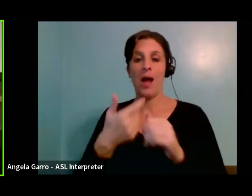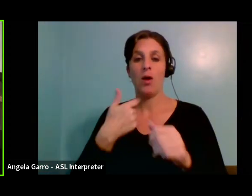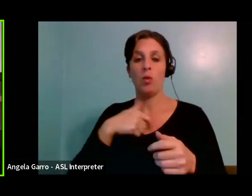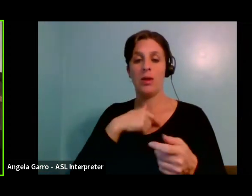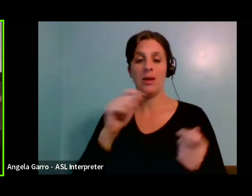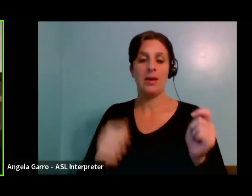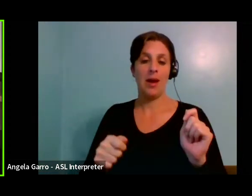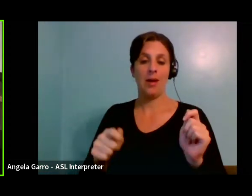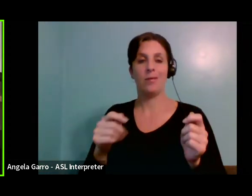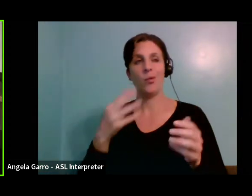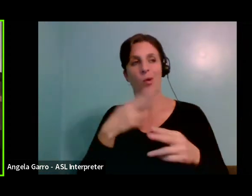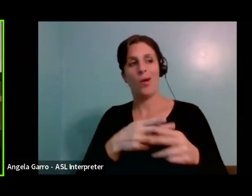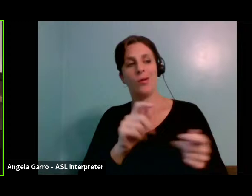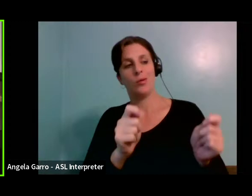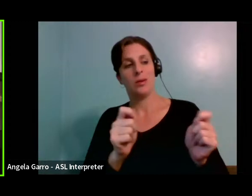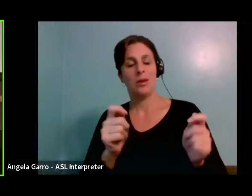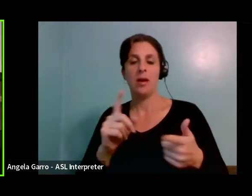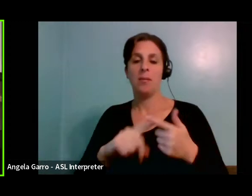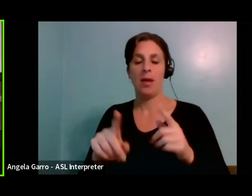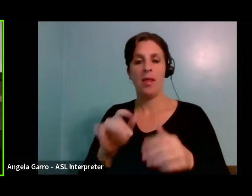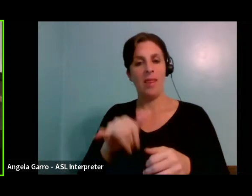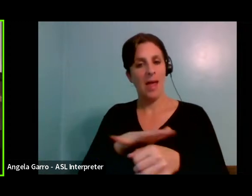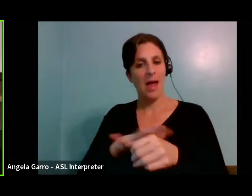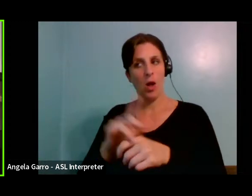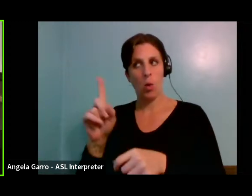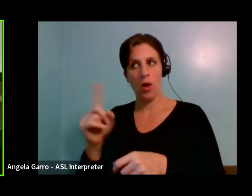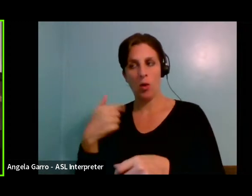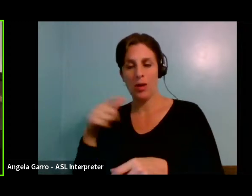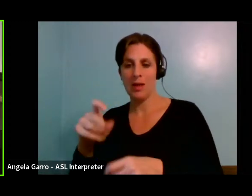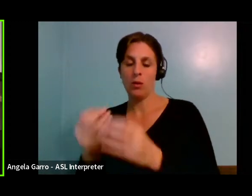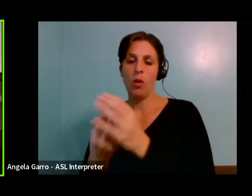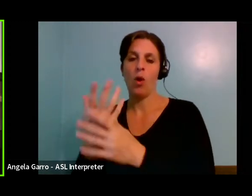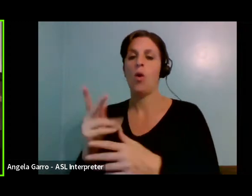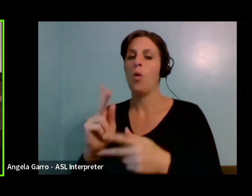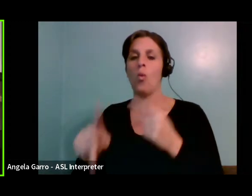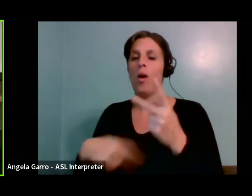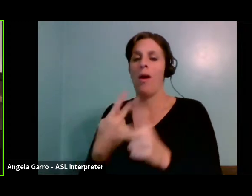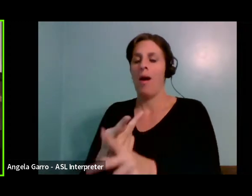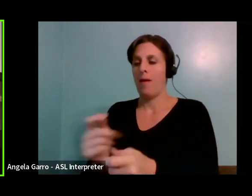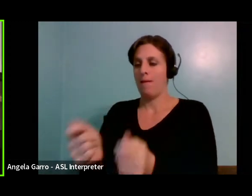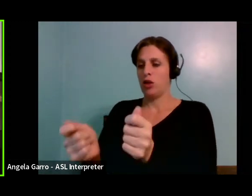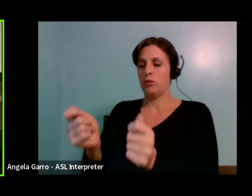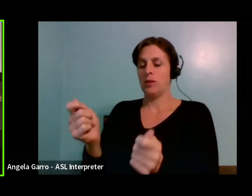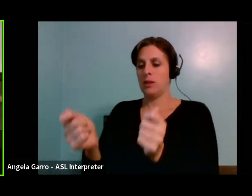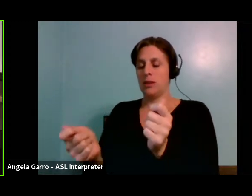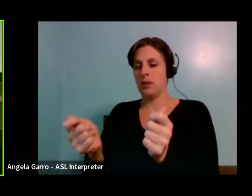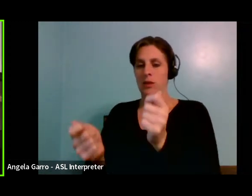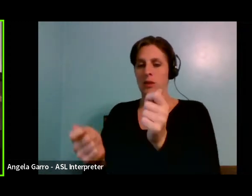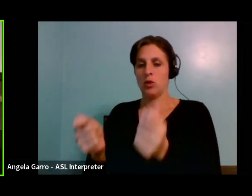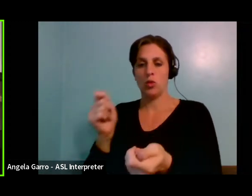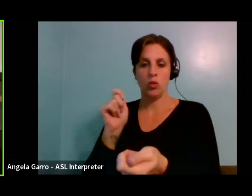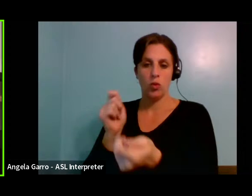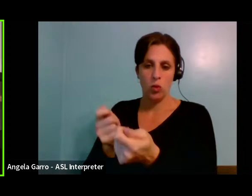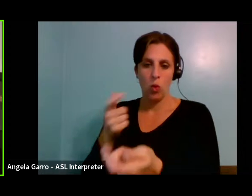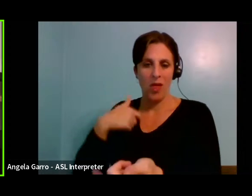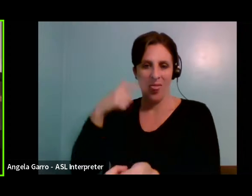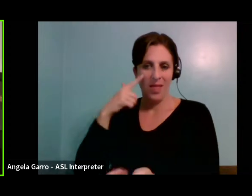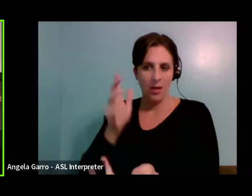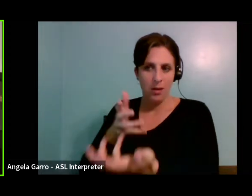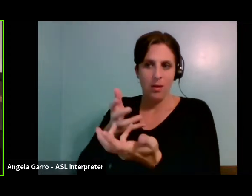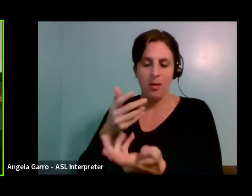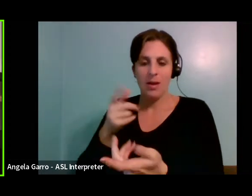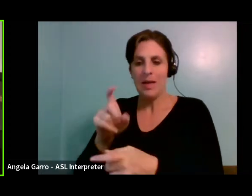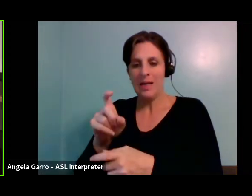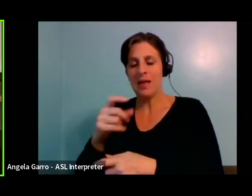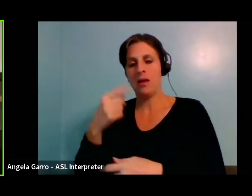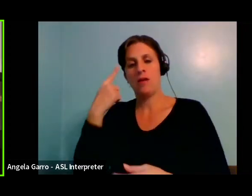but the areas where we need to grow. What kind of adjustments do we think are necessary for the program to continue